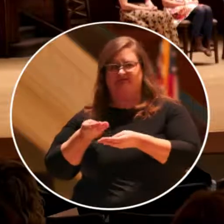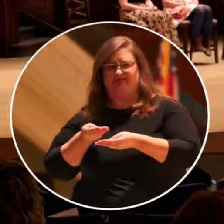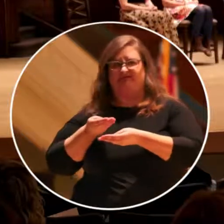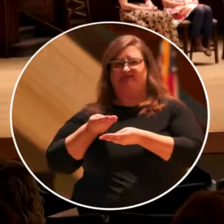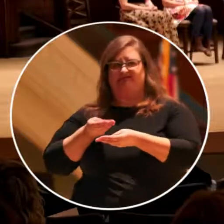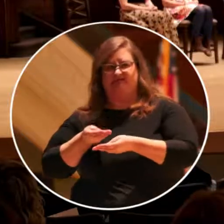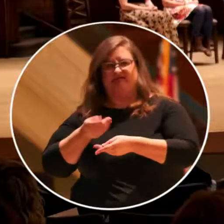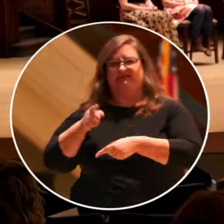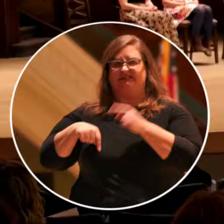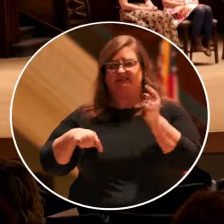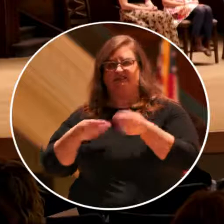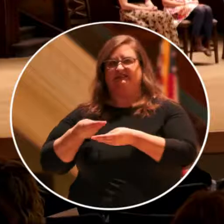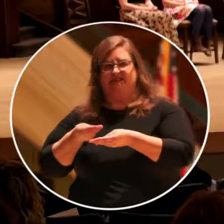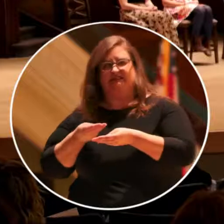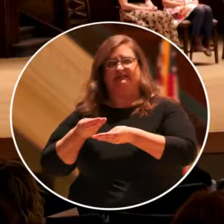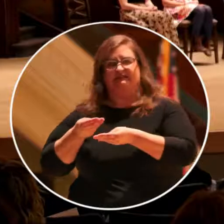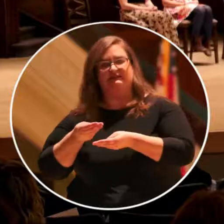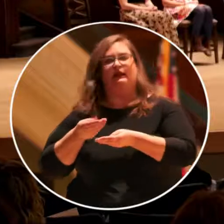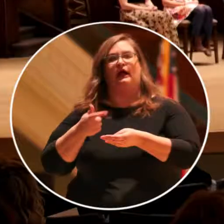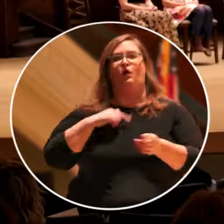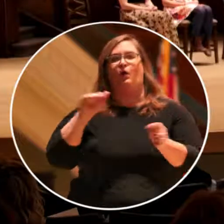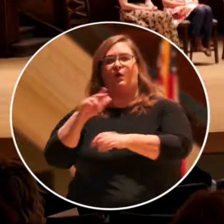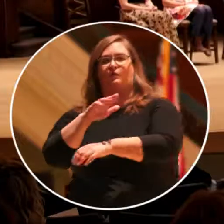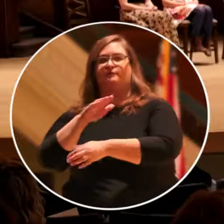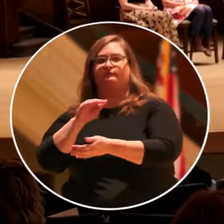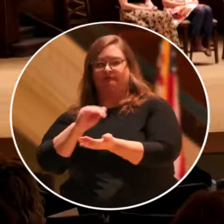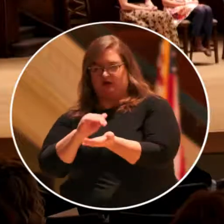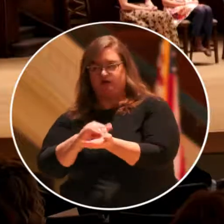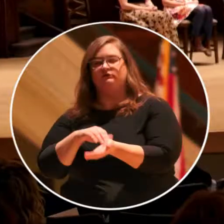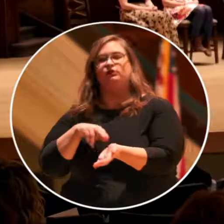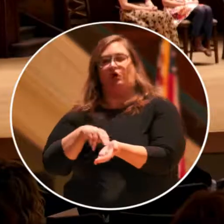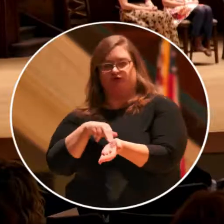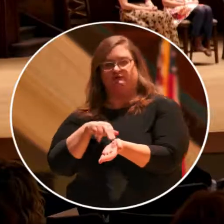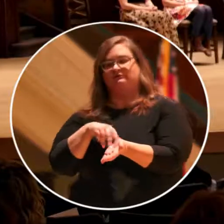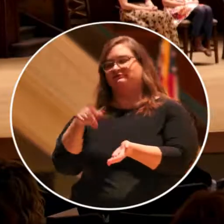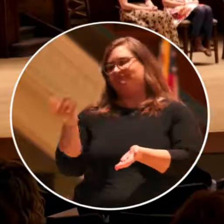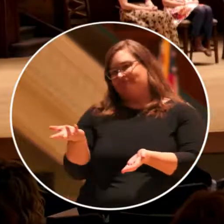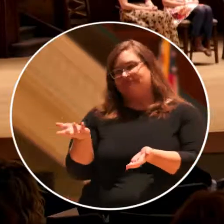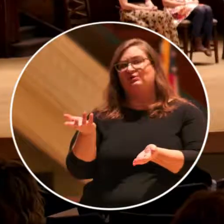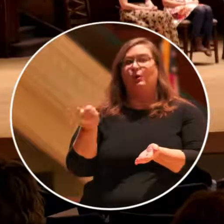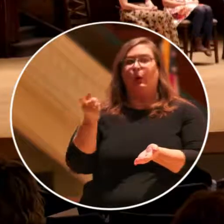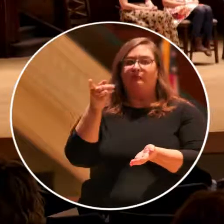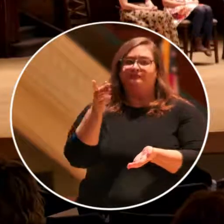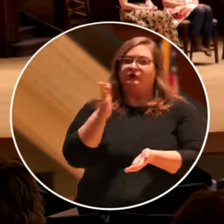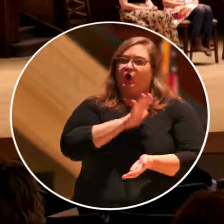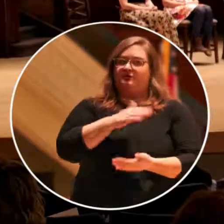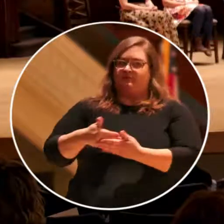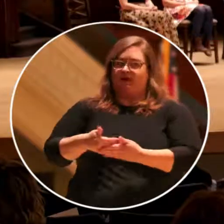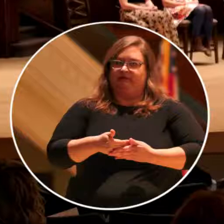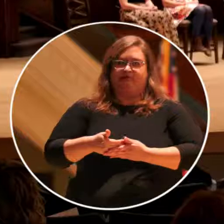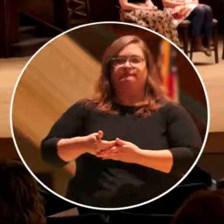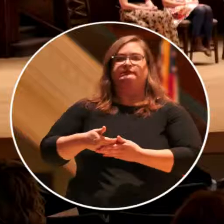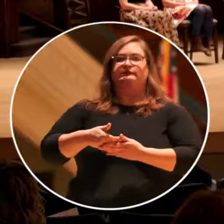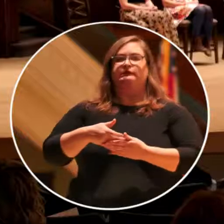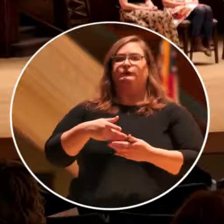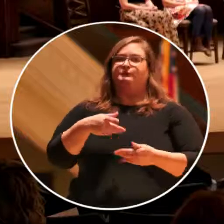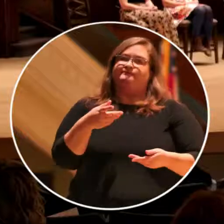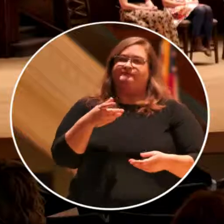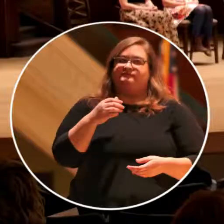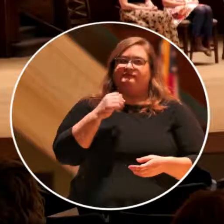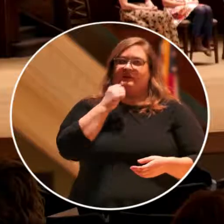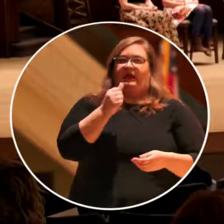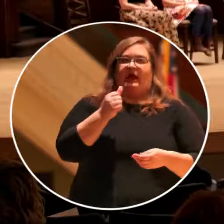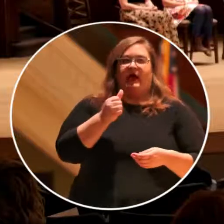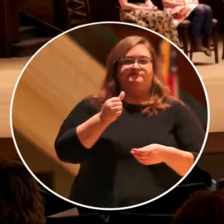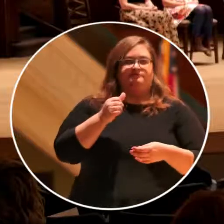was failing to thrive. And I had to supplement. After everything we had done to bring my son